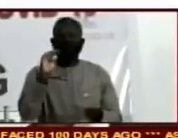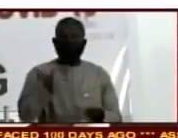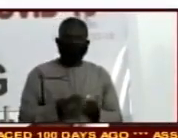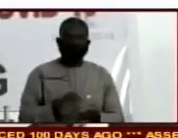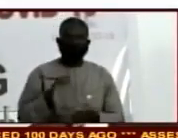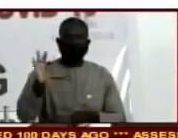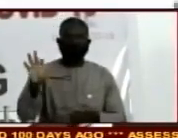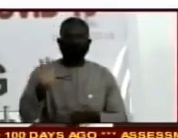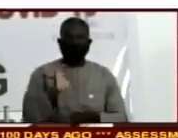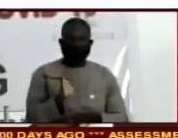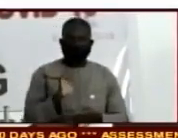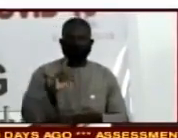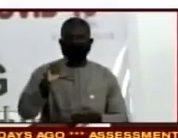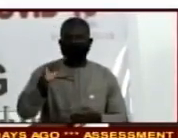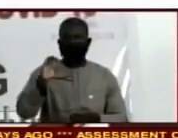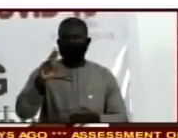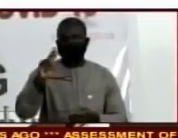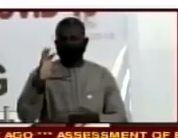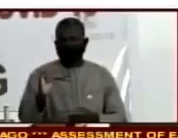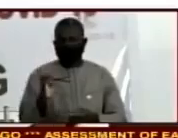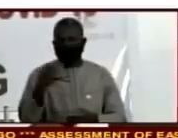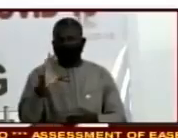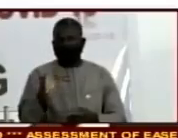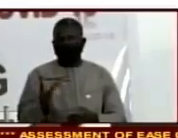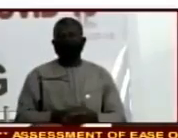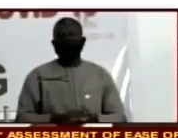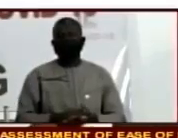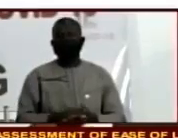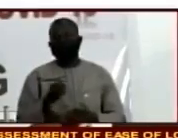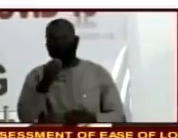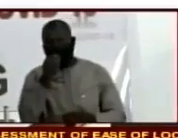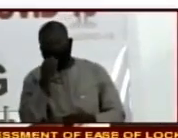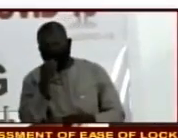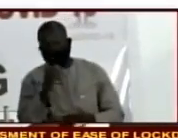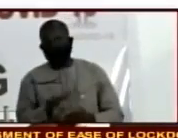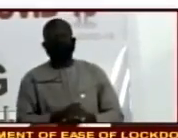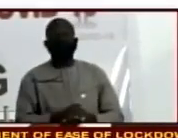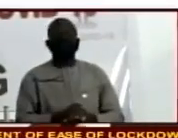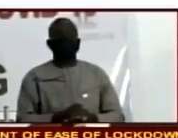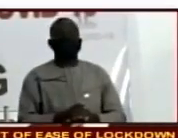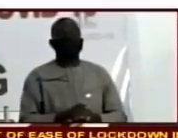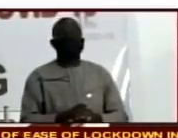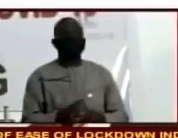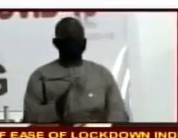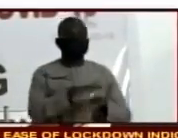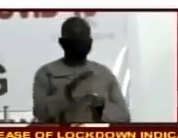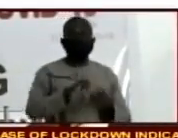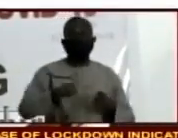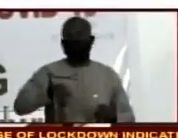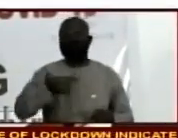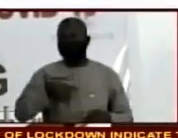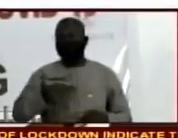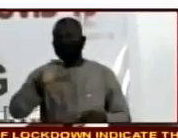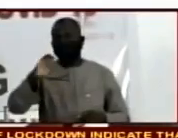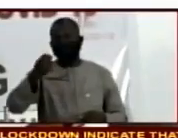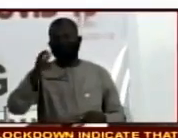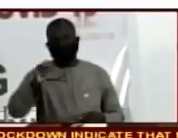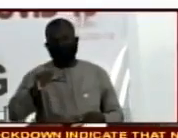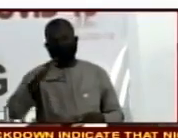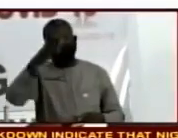14,910 metric tons of grains from the strategic grains reserves to Lagos, Ogun, Kano,